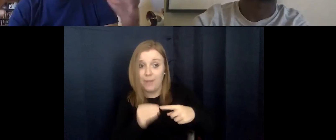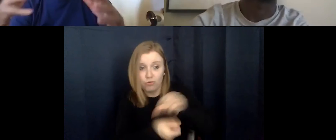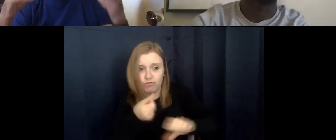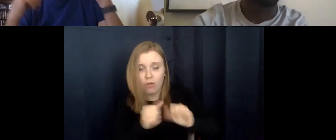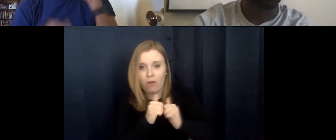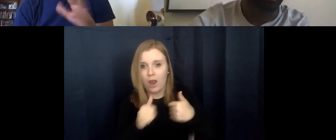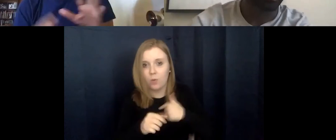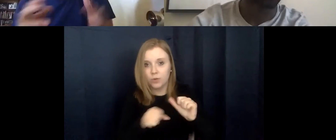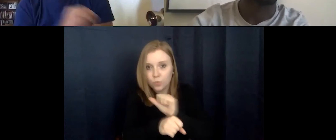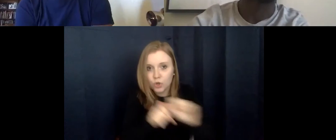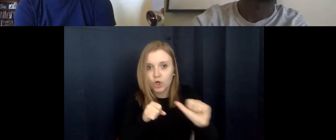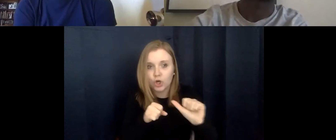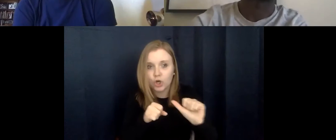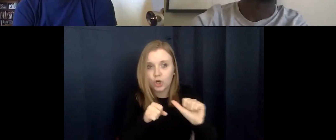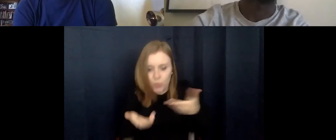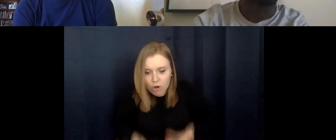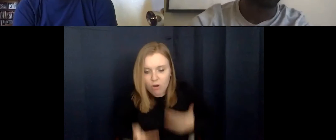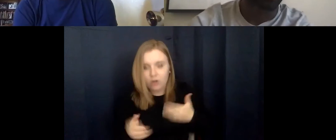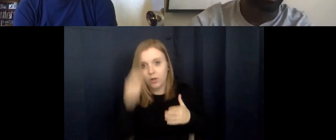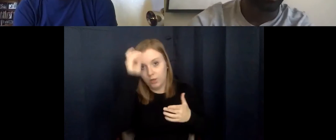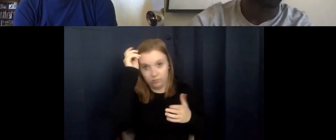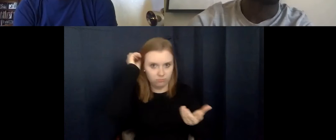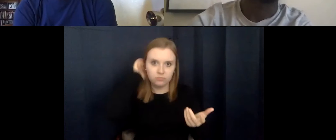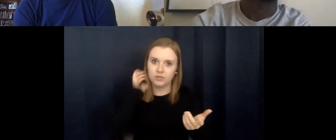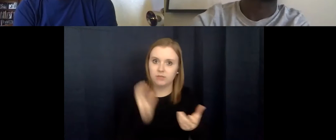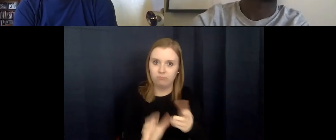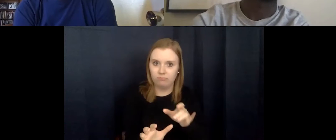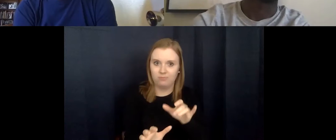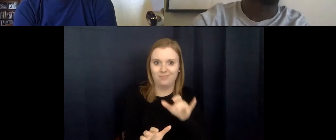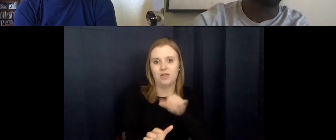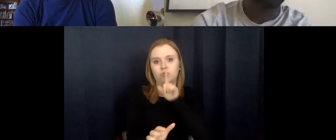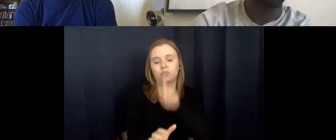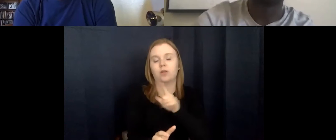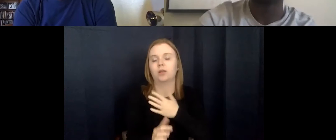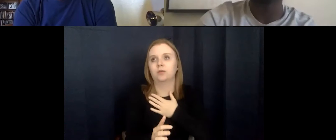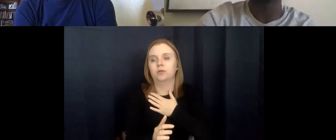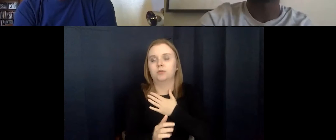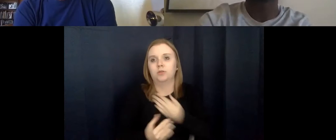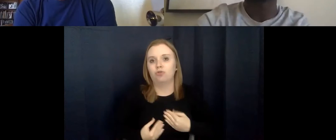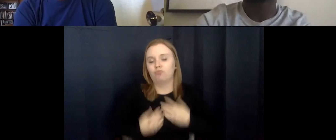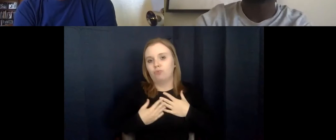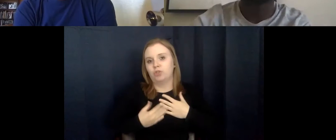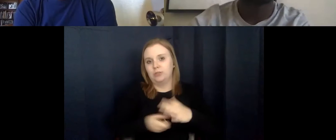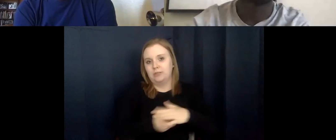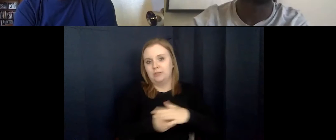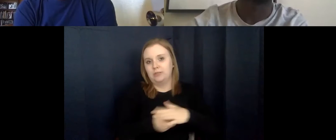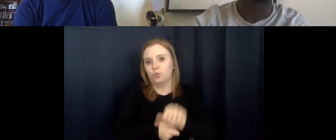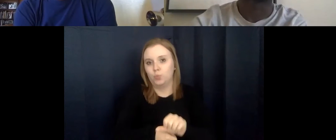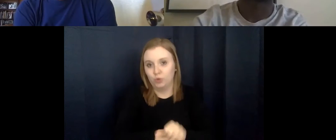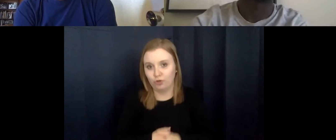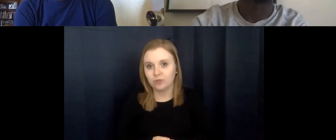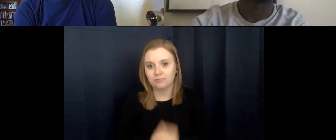work and who we are, then that's a really rich space to work in. Oh,